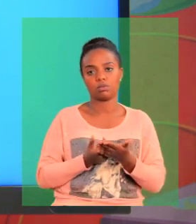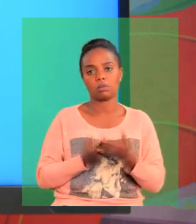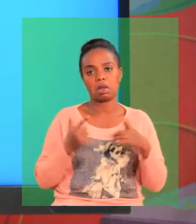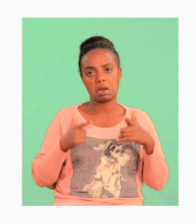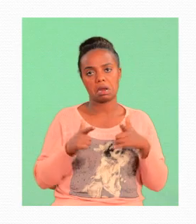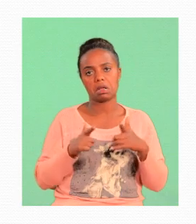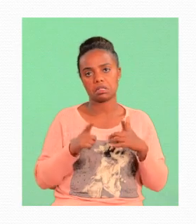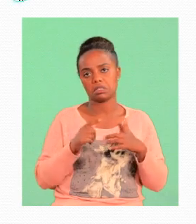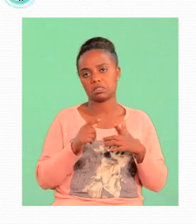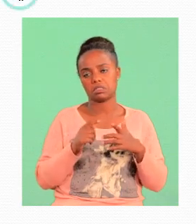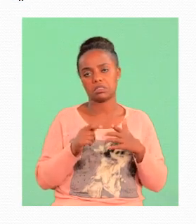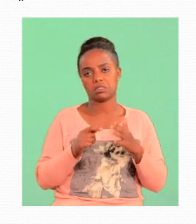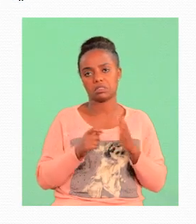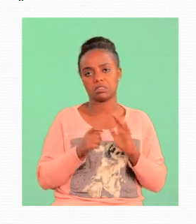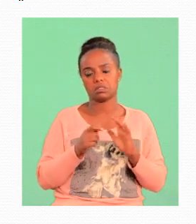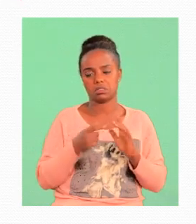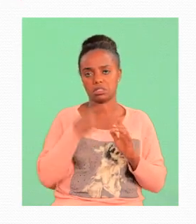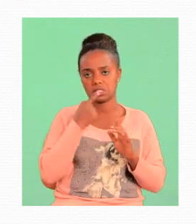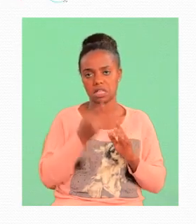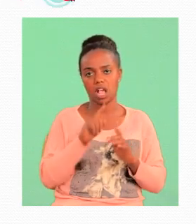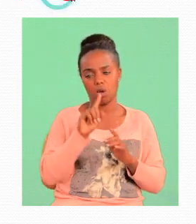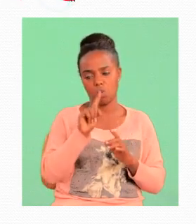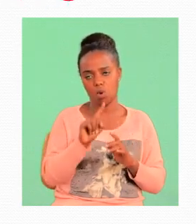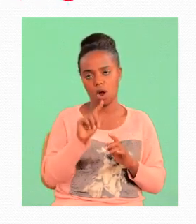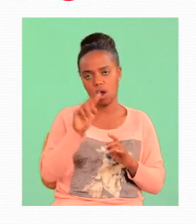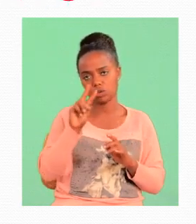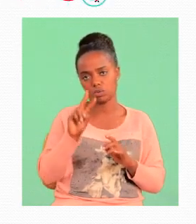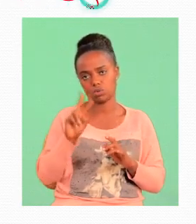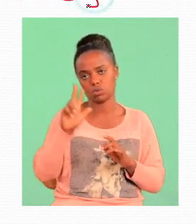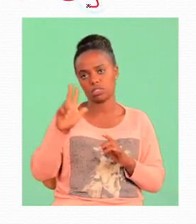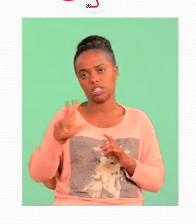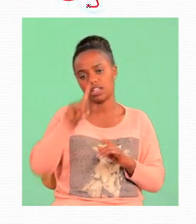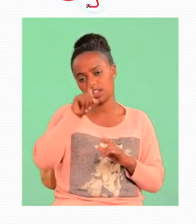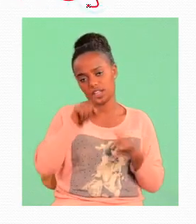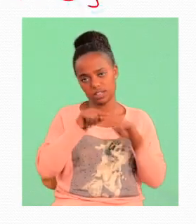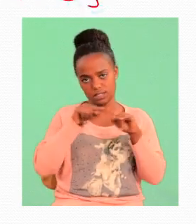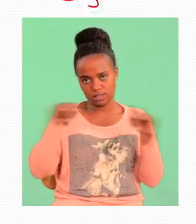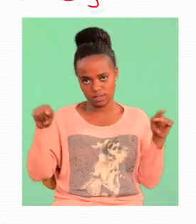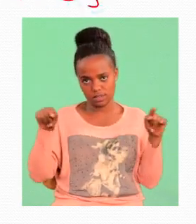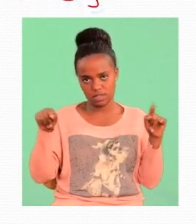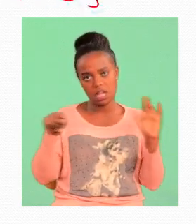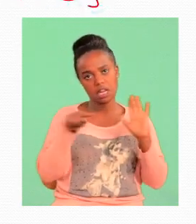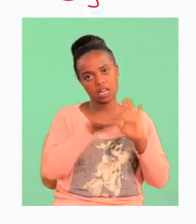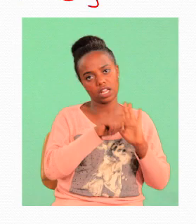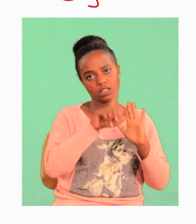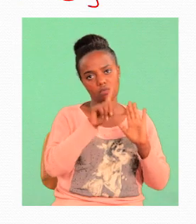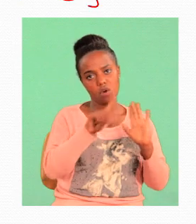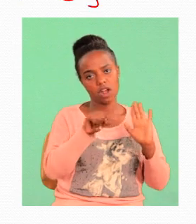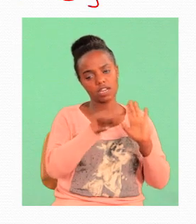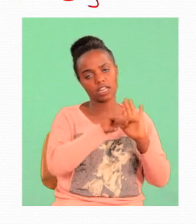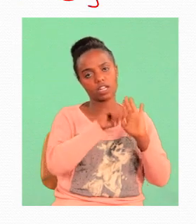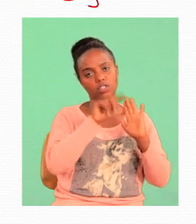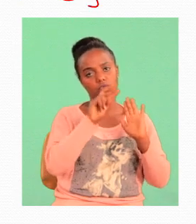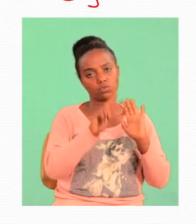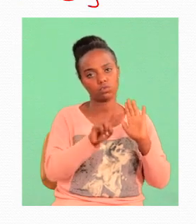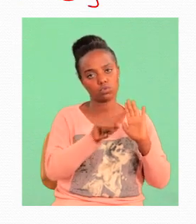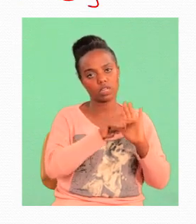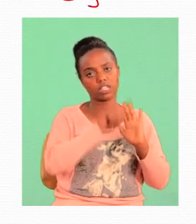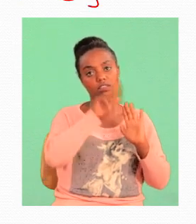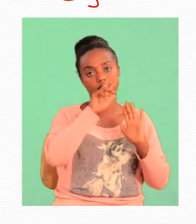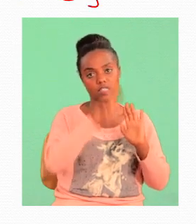let's take this to be 1, 2, and 3, negative 1, negative 2, and negative